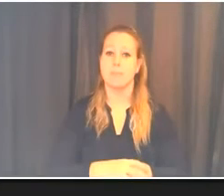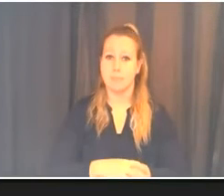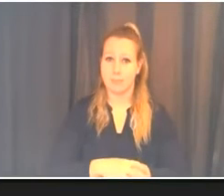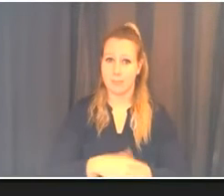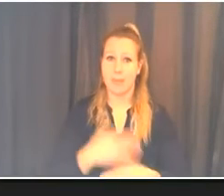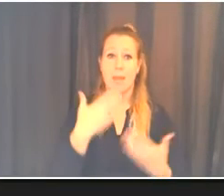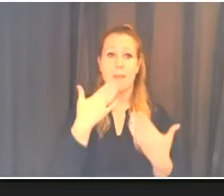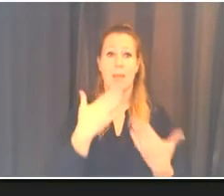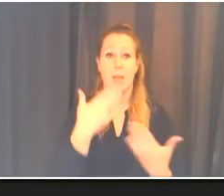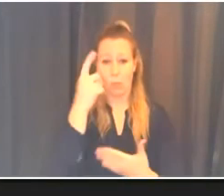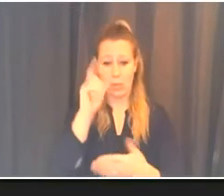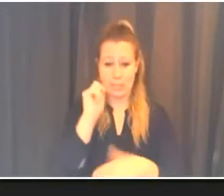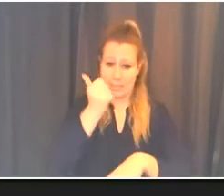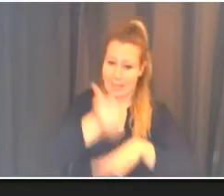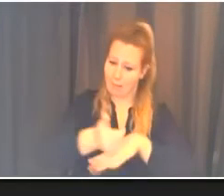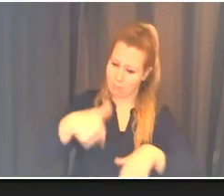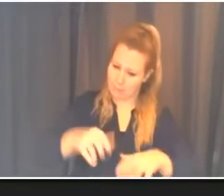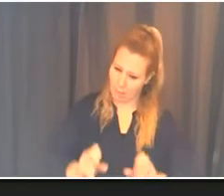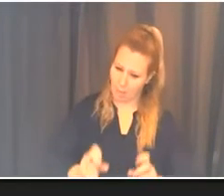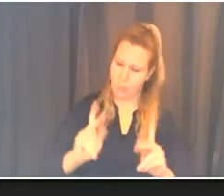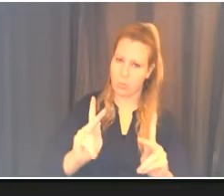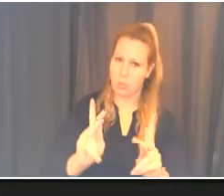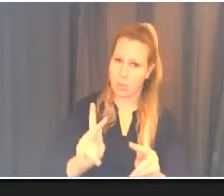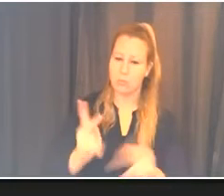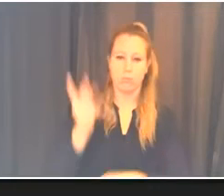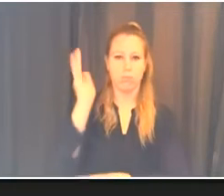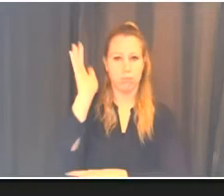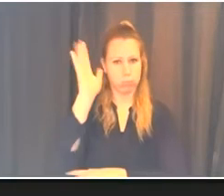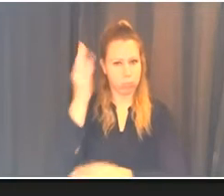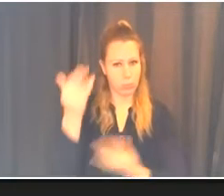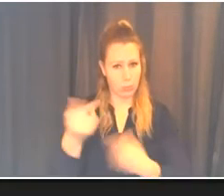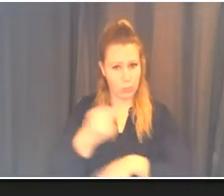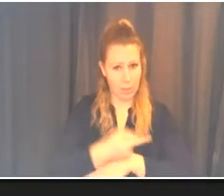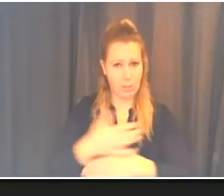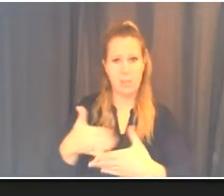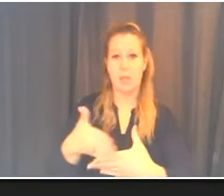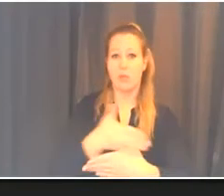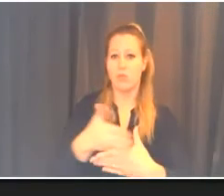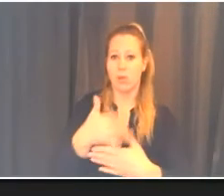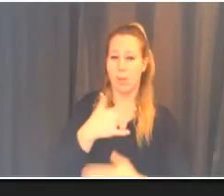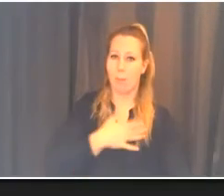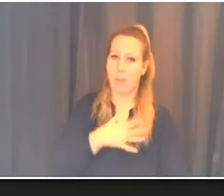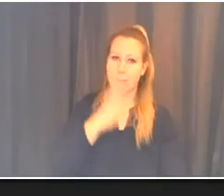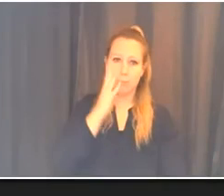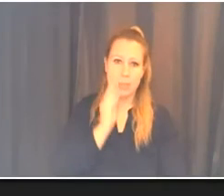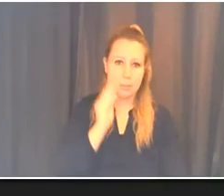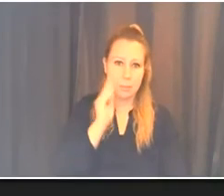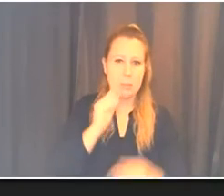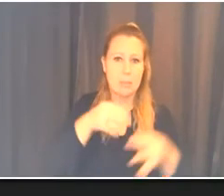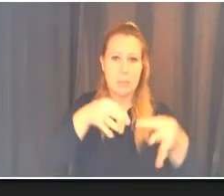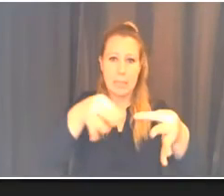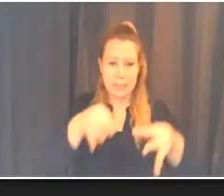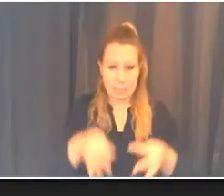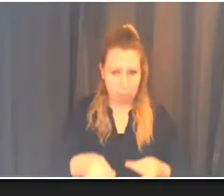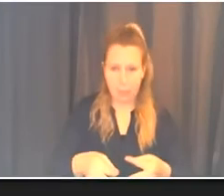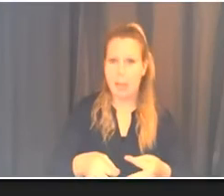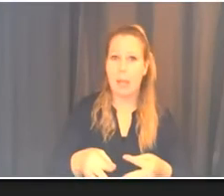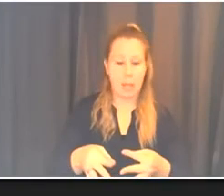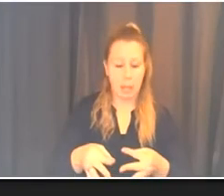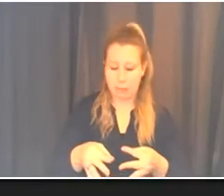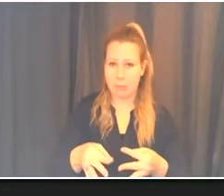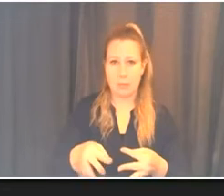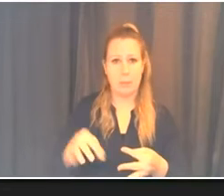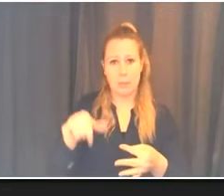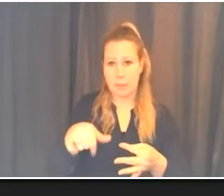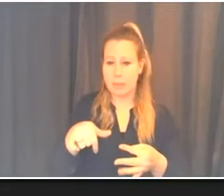violence normally I would begin by introducing myself and my organ ation but I would like to begin not with my name but the